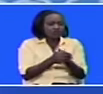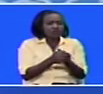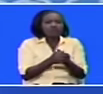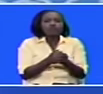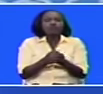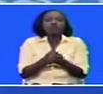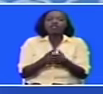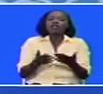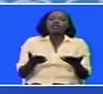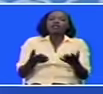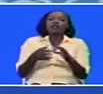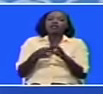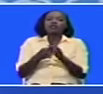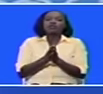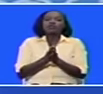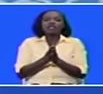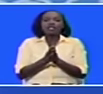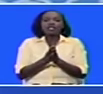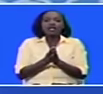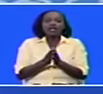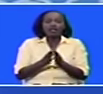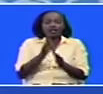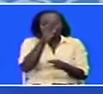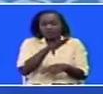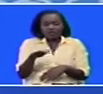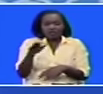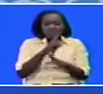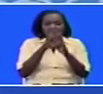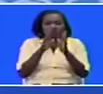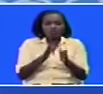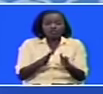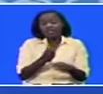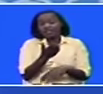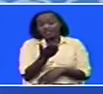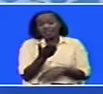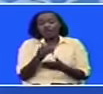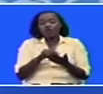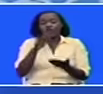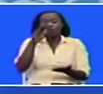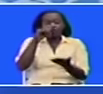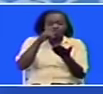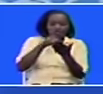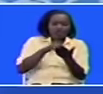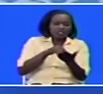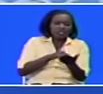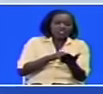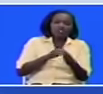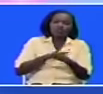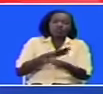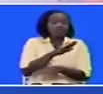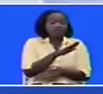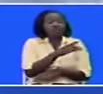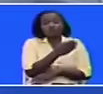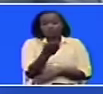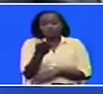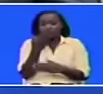All right, let's now link up with our senior parliamentary reporter, Patrick Amimo, for more details. A very good afternoon to you, Patrick.